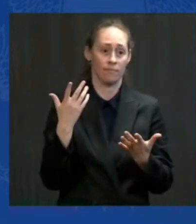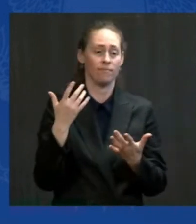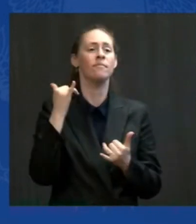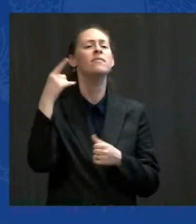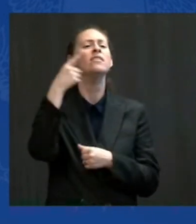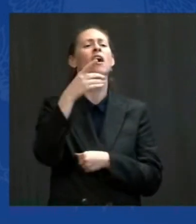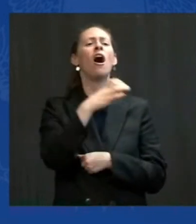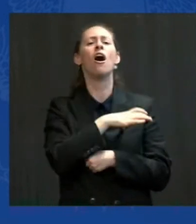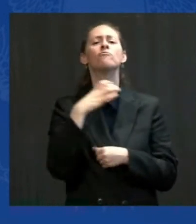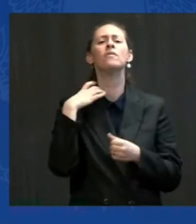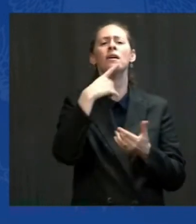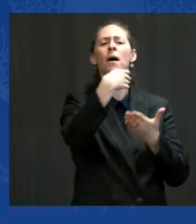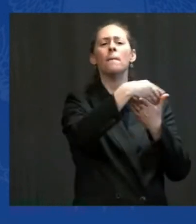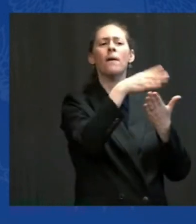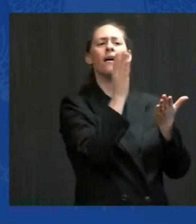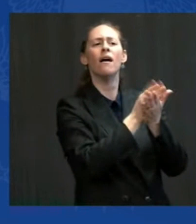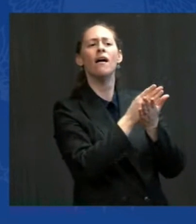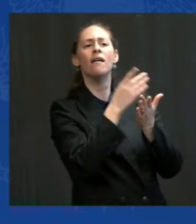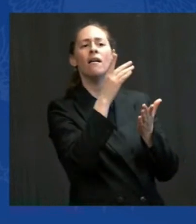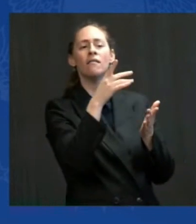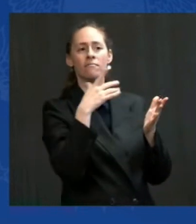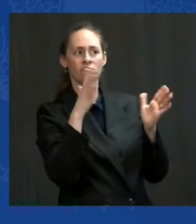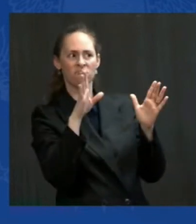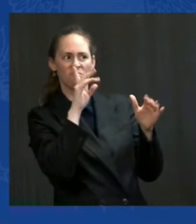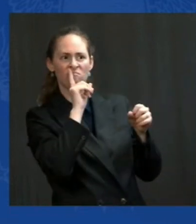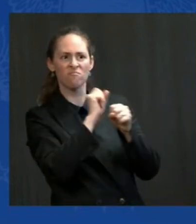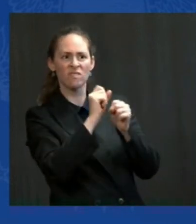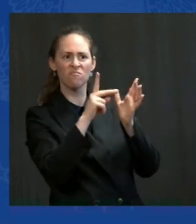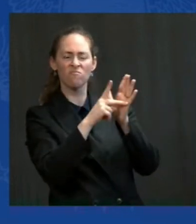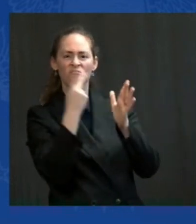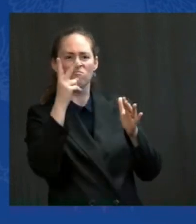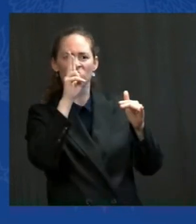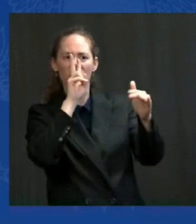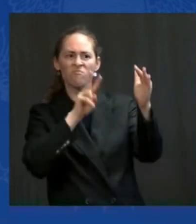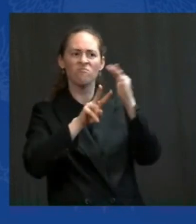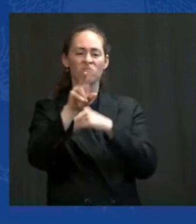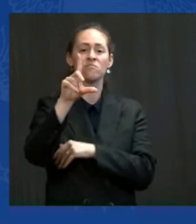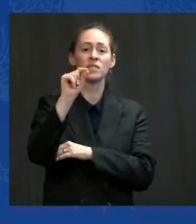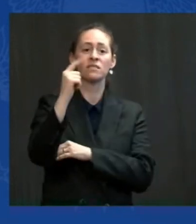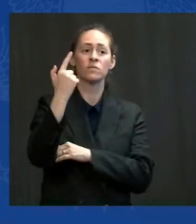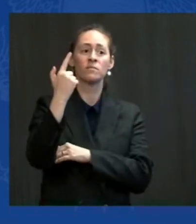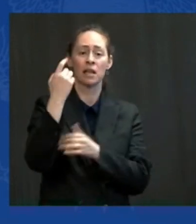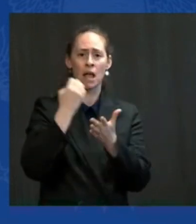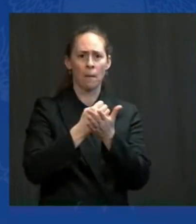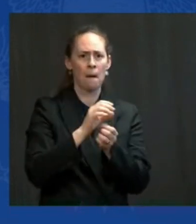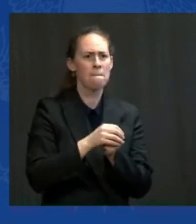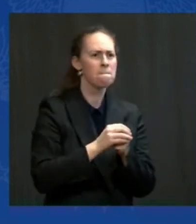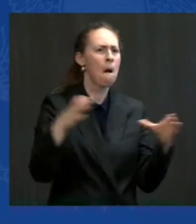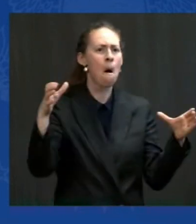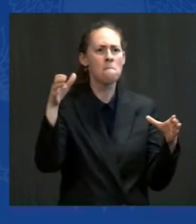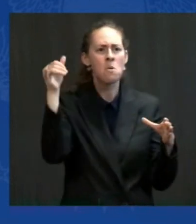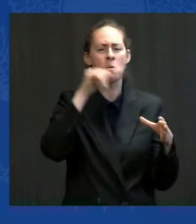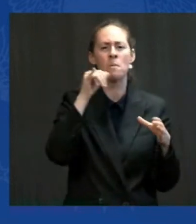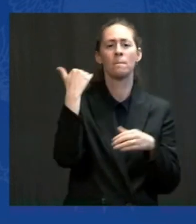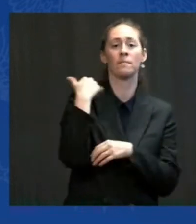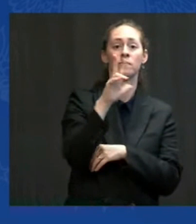their projections of the 2021 economic growth from 3.2% to